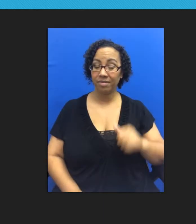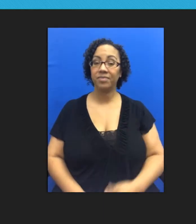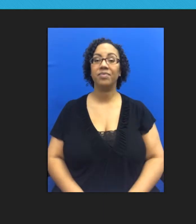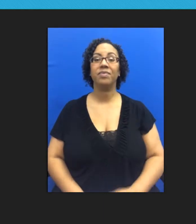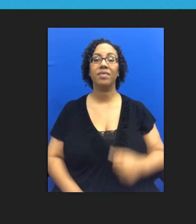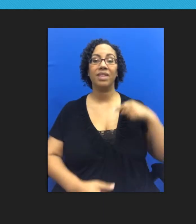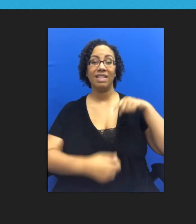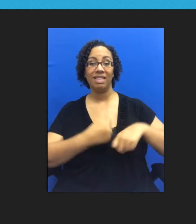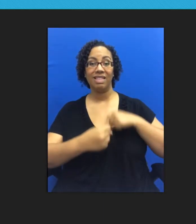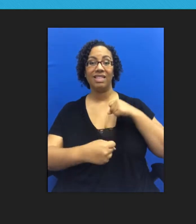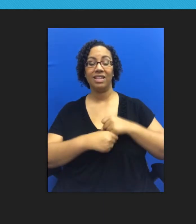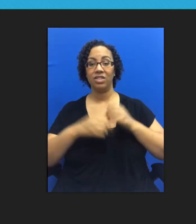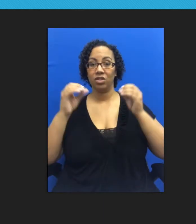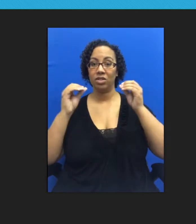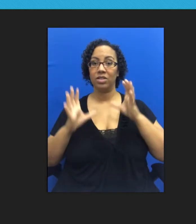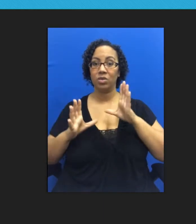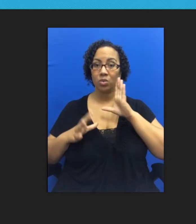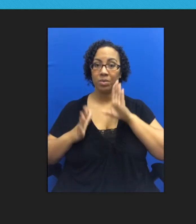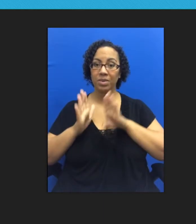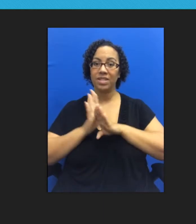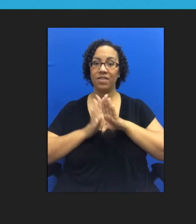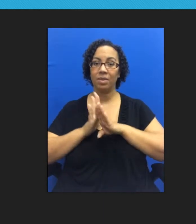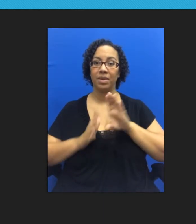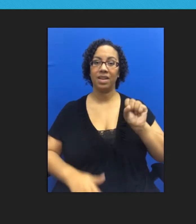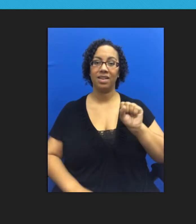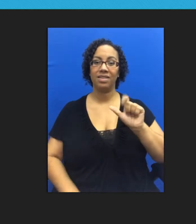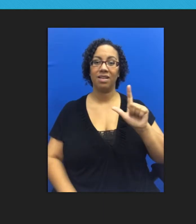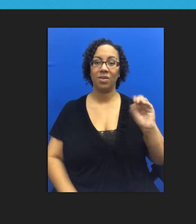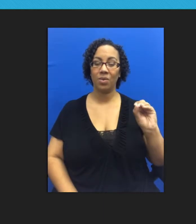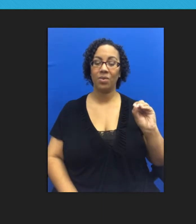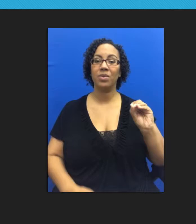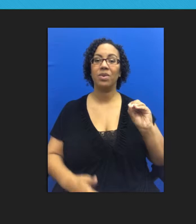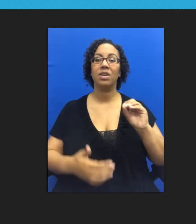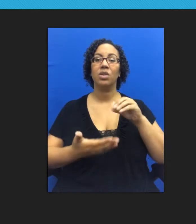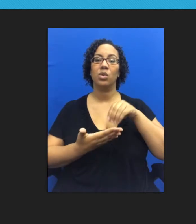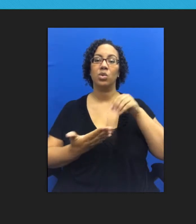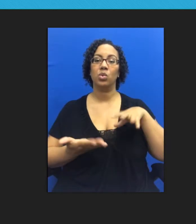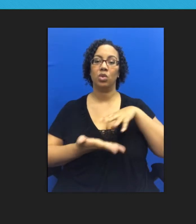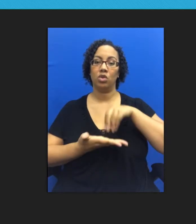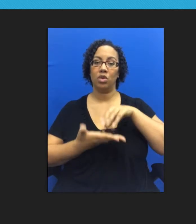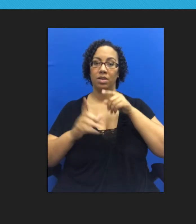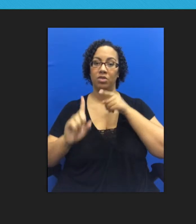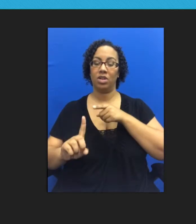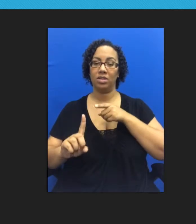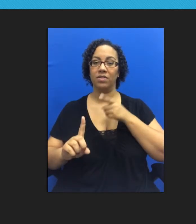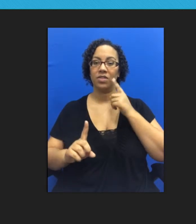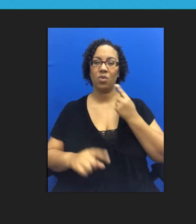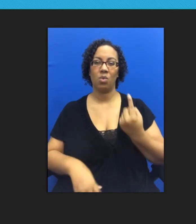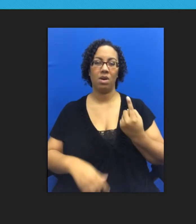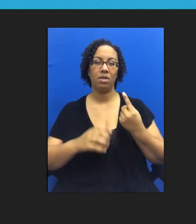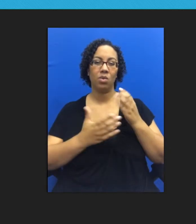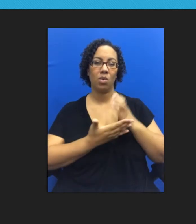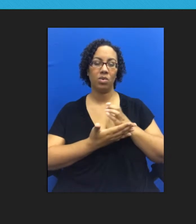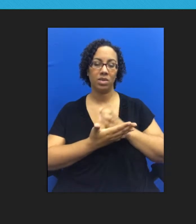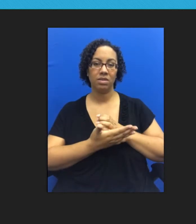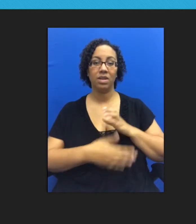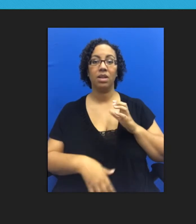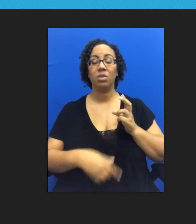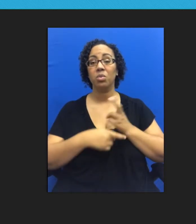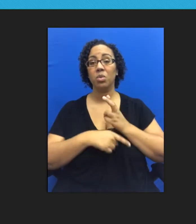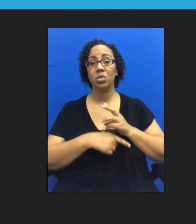The second group using that data are principals and supervisors. It'll allow them to